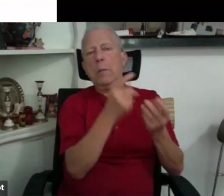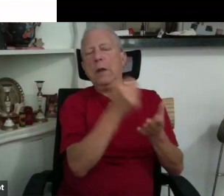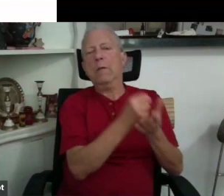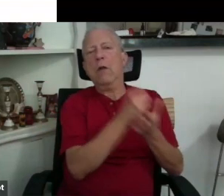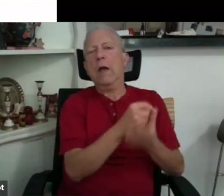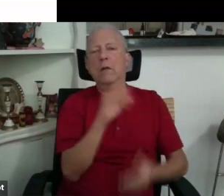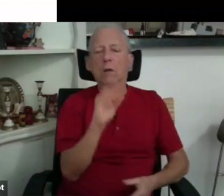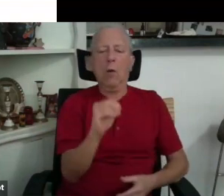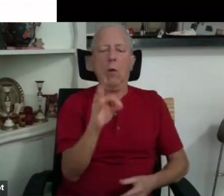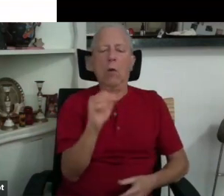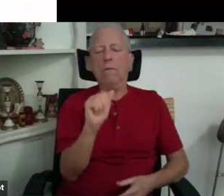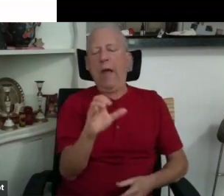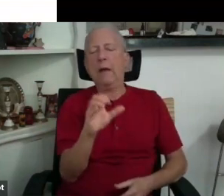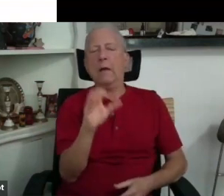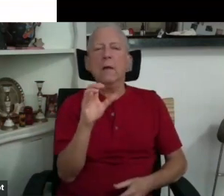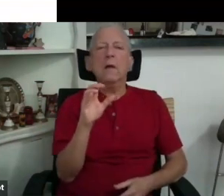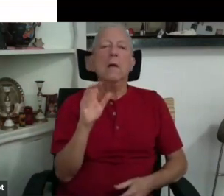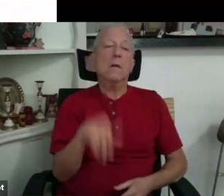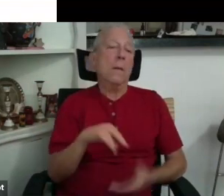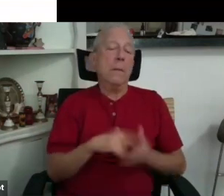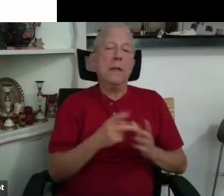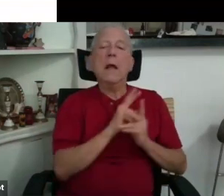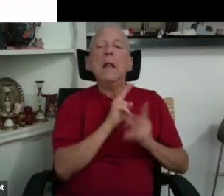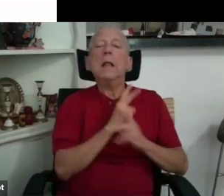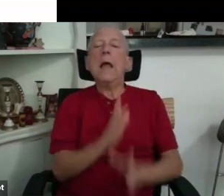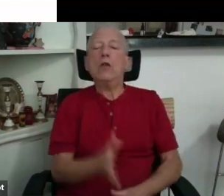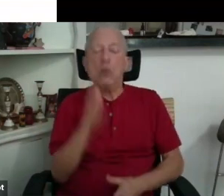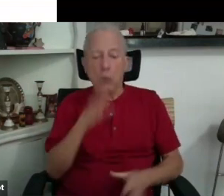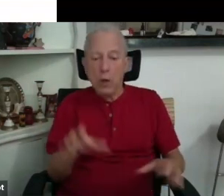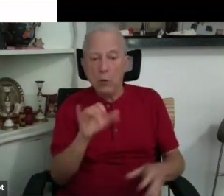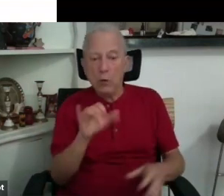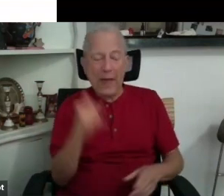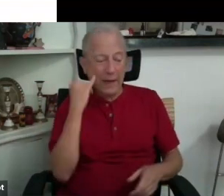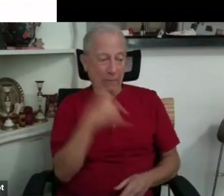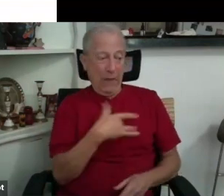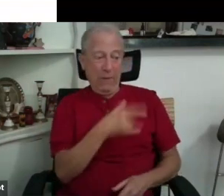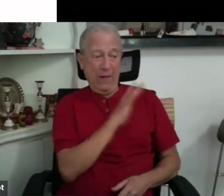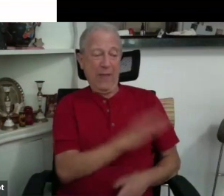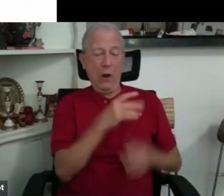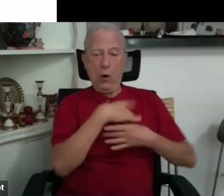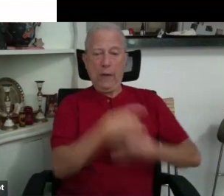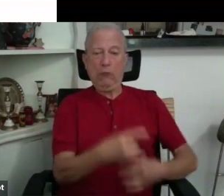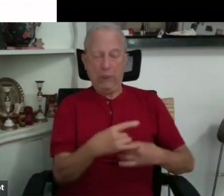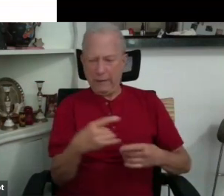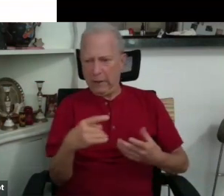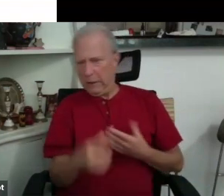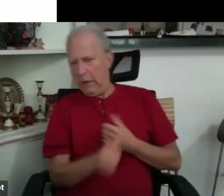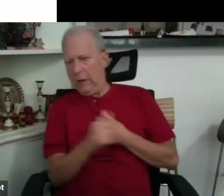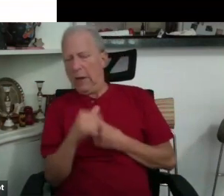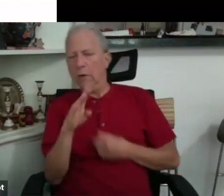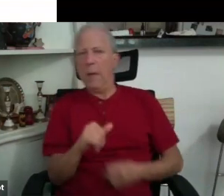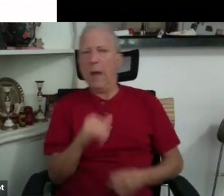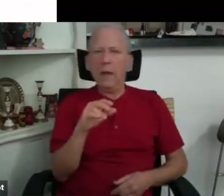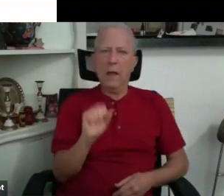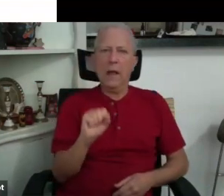OFAC. So presumably lenders will do this if they believe their interest is jeopardized by a designation of